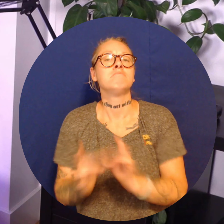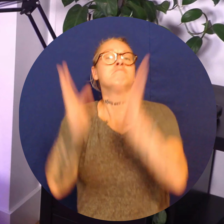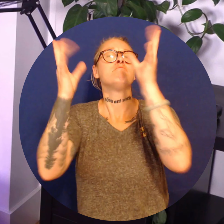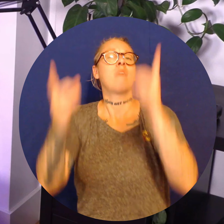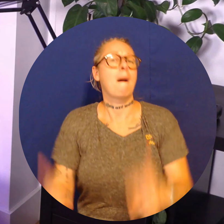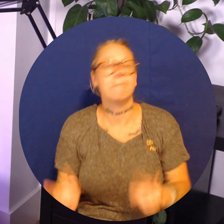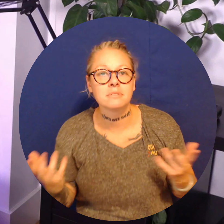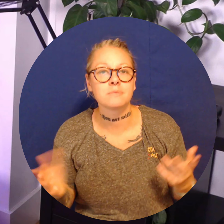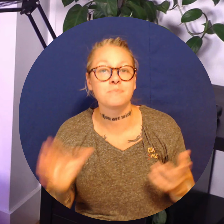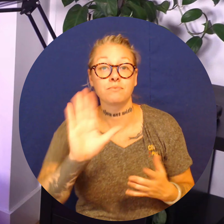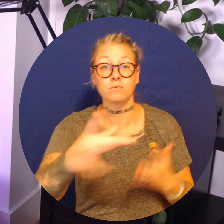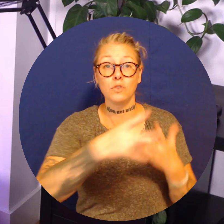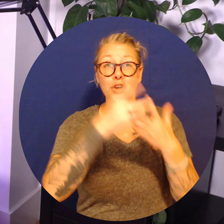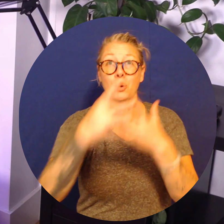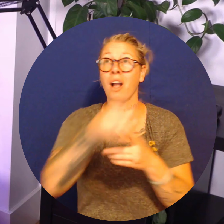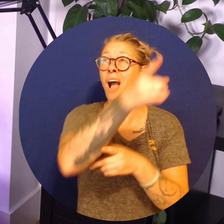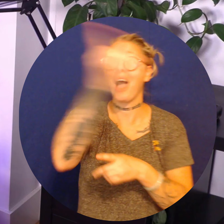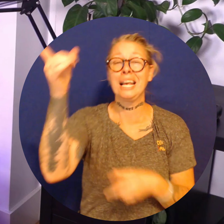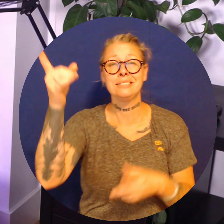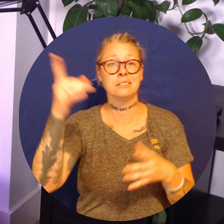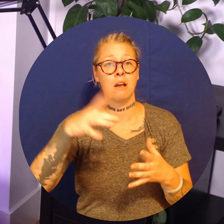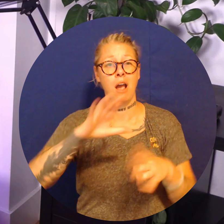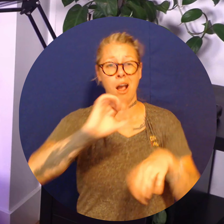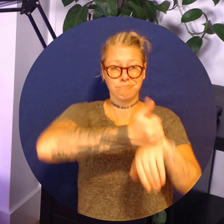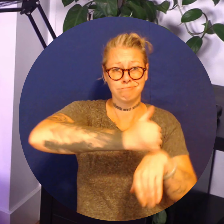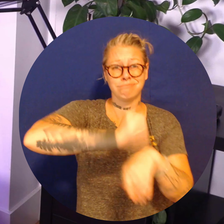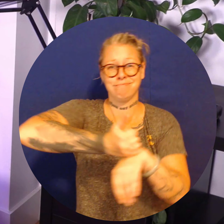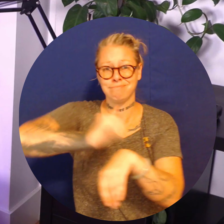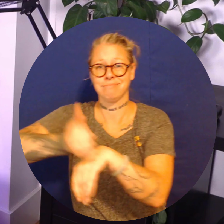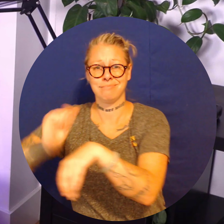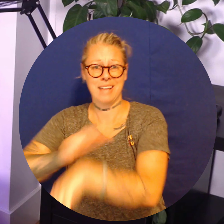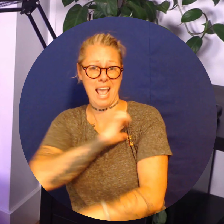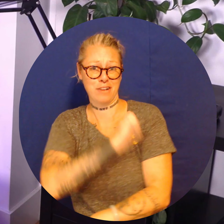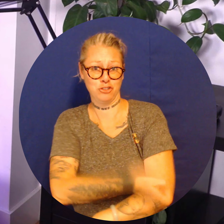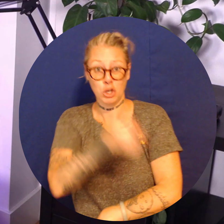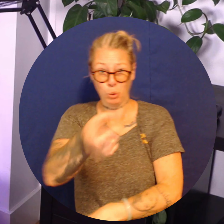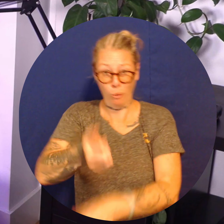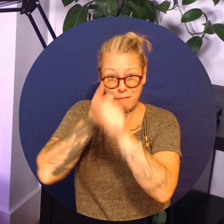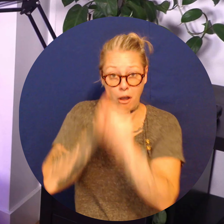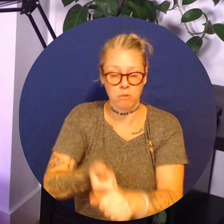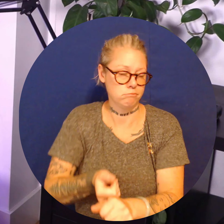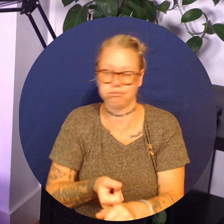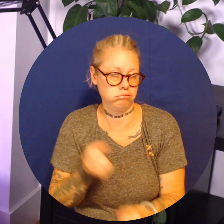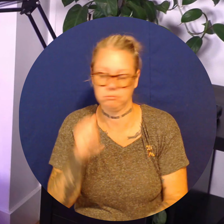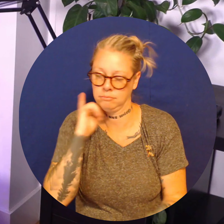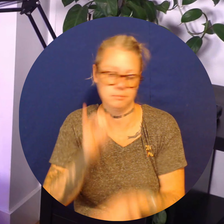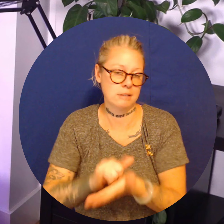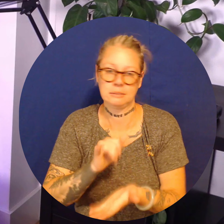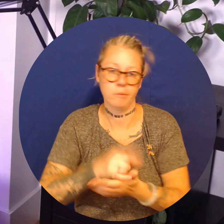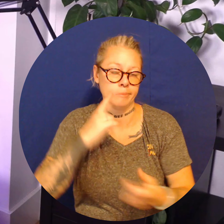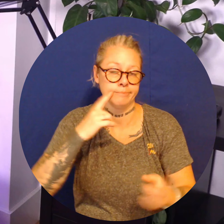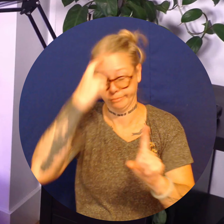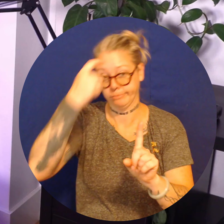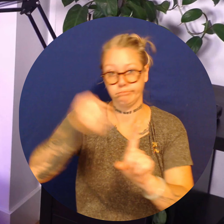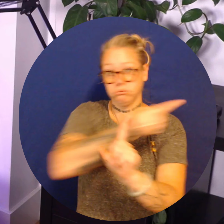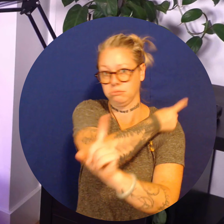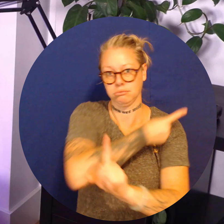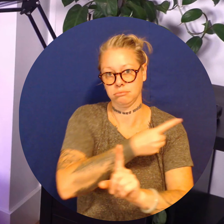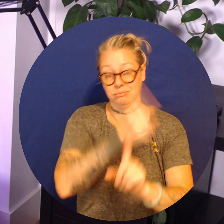the way that your guides are connecting the dots on the other side energetically typically looks nothing